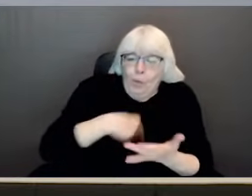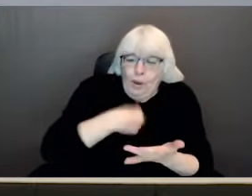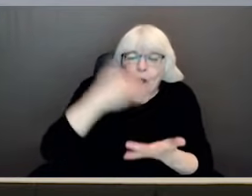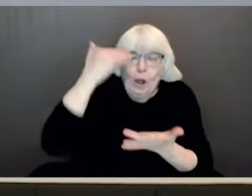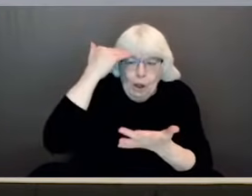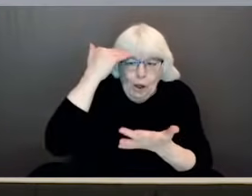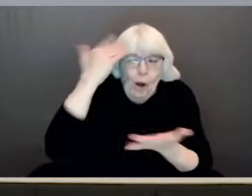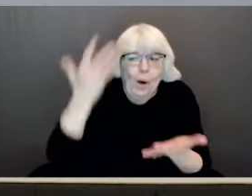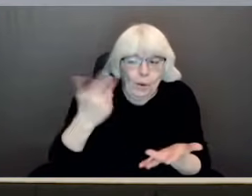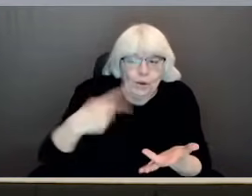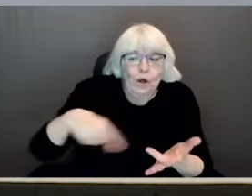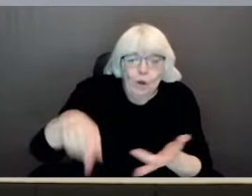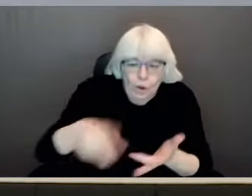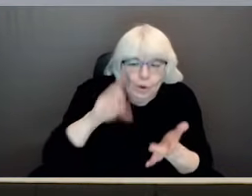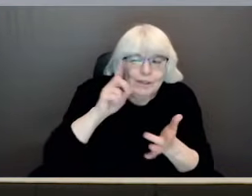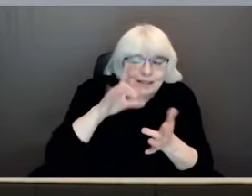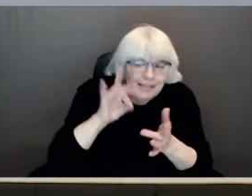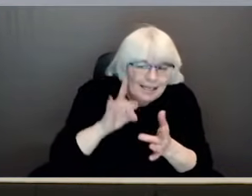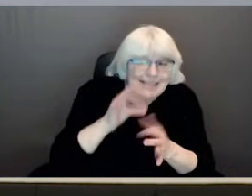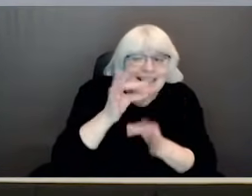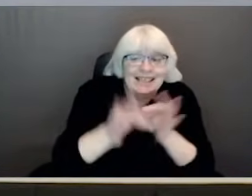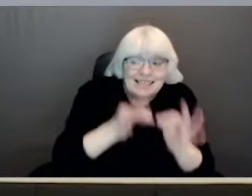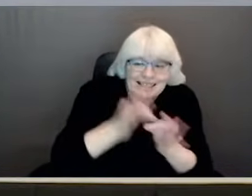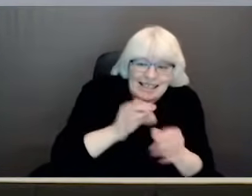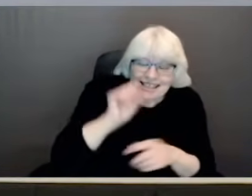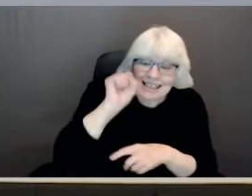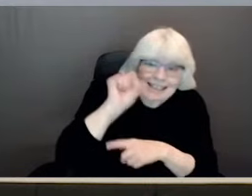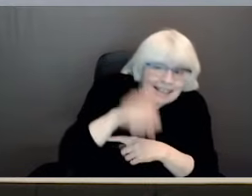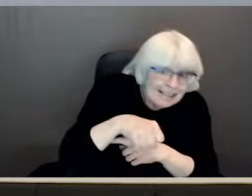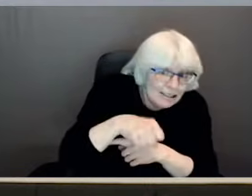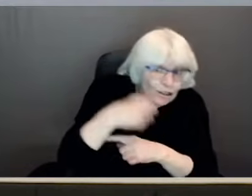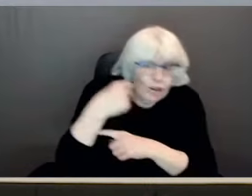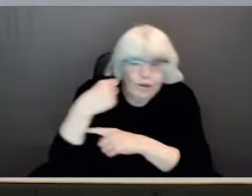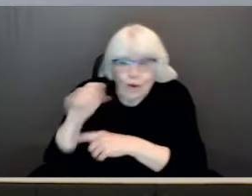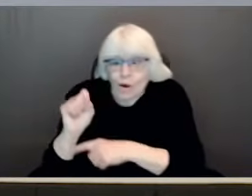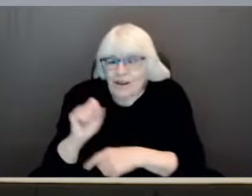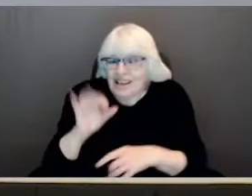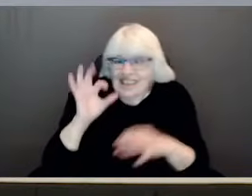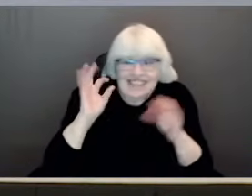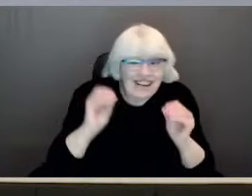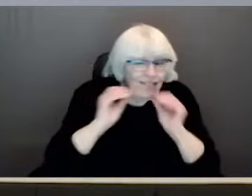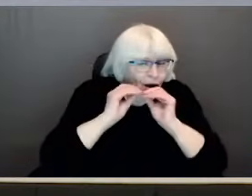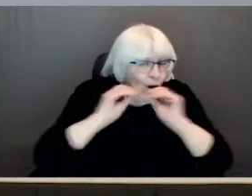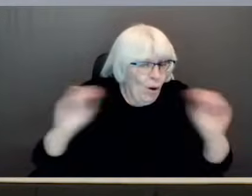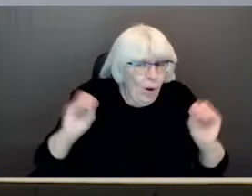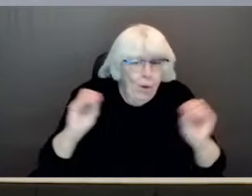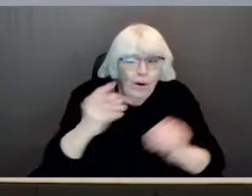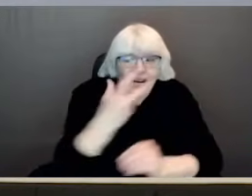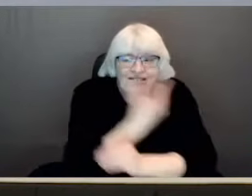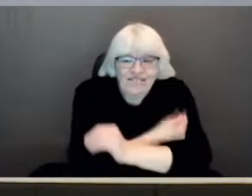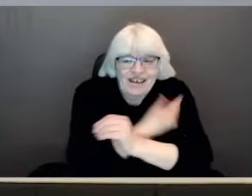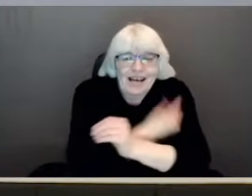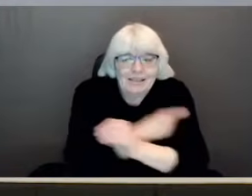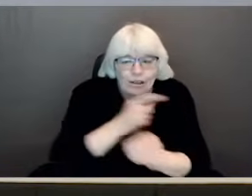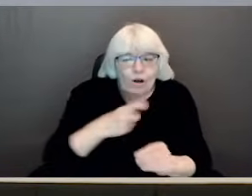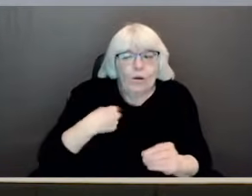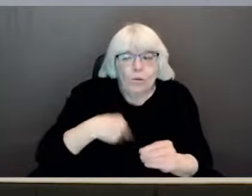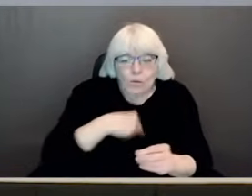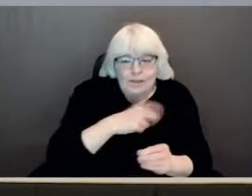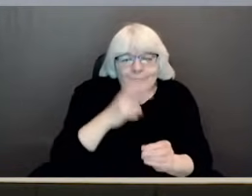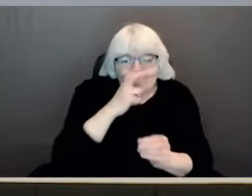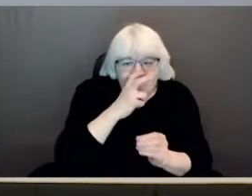follow those individuals to make sure they're being tested. Anyone who becomes a close